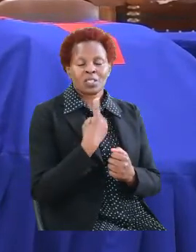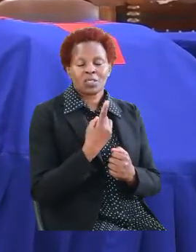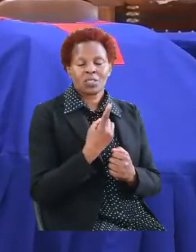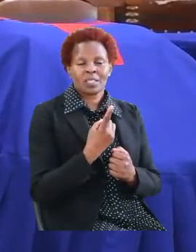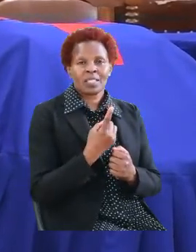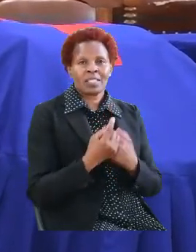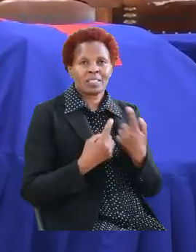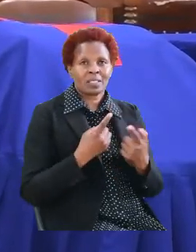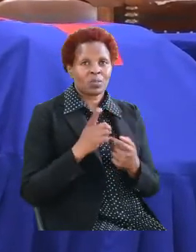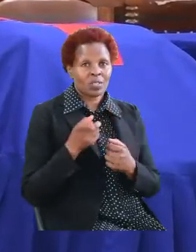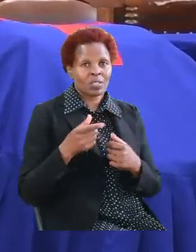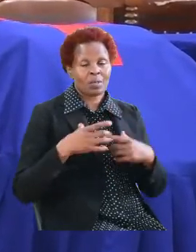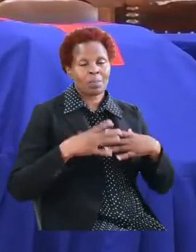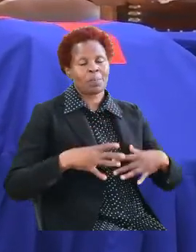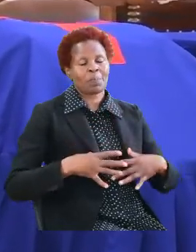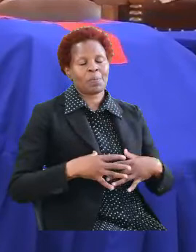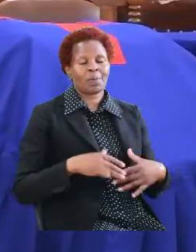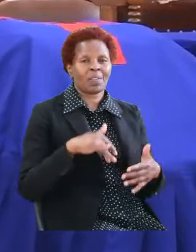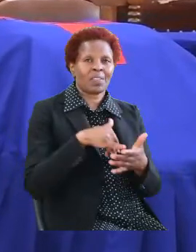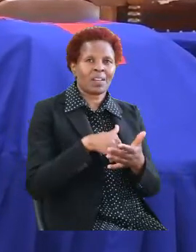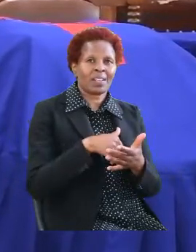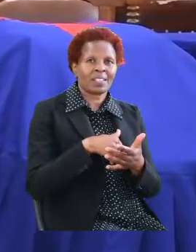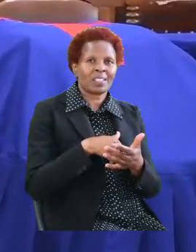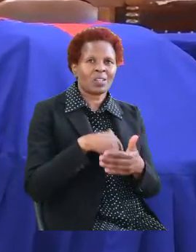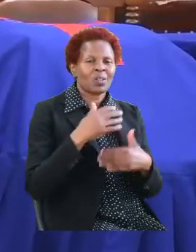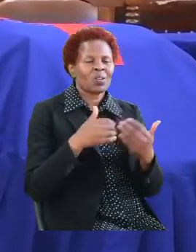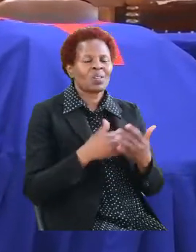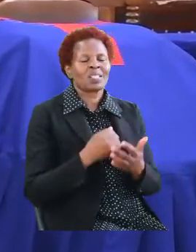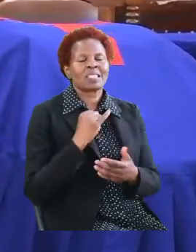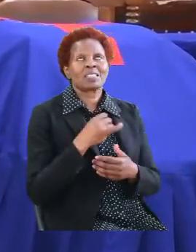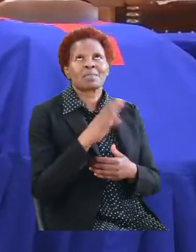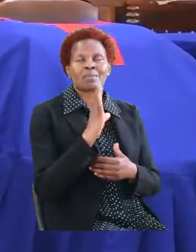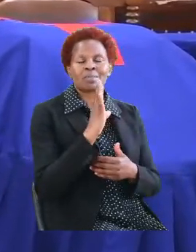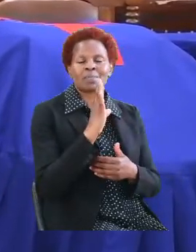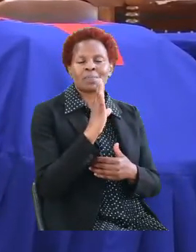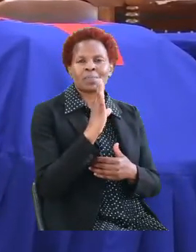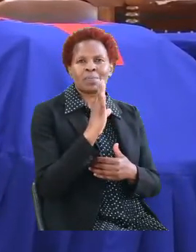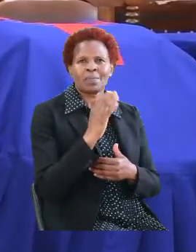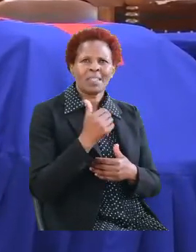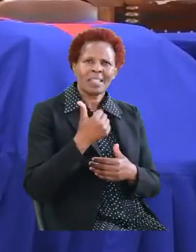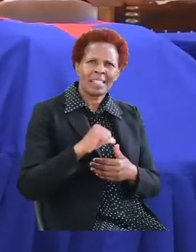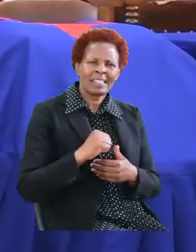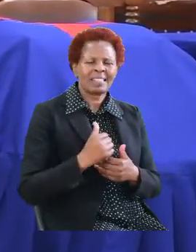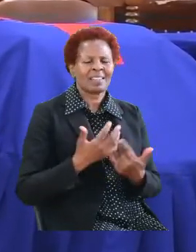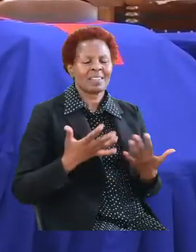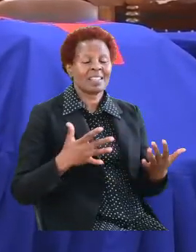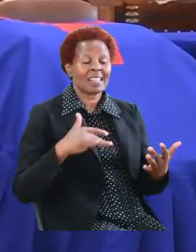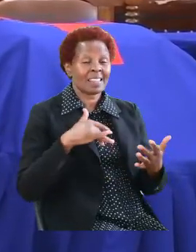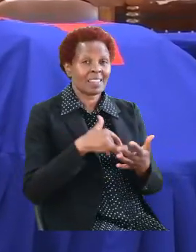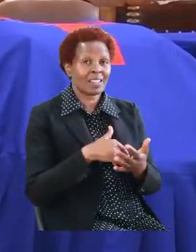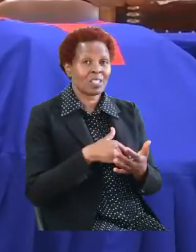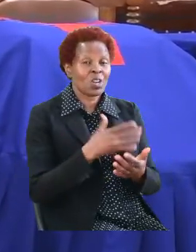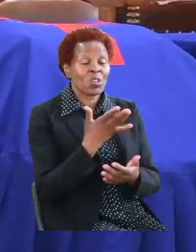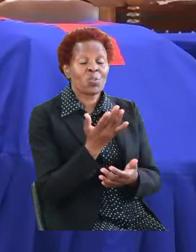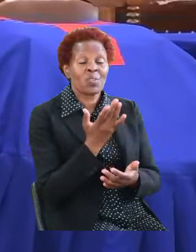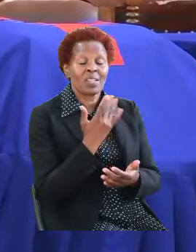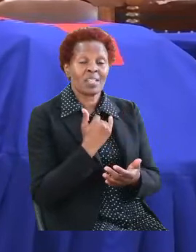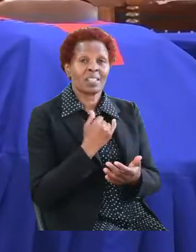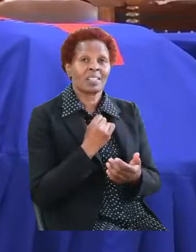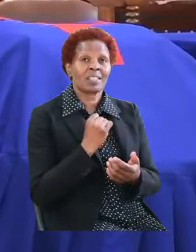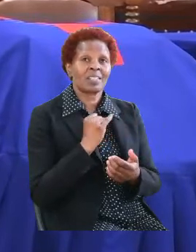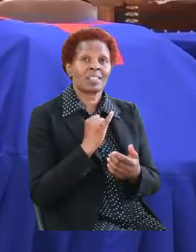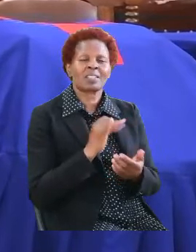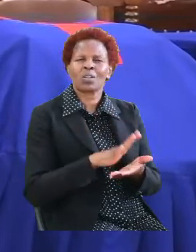and tells these people that gold and silver is mine, and anything that you ever needed, and even